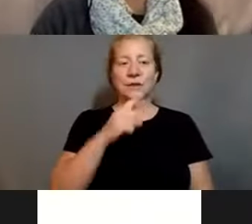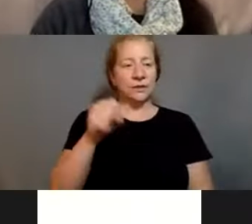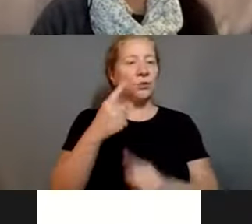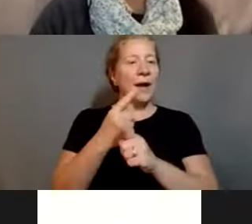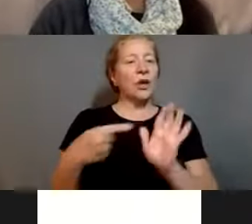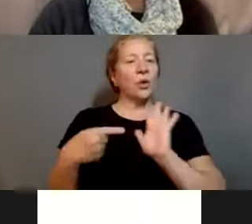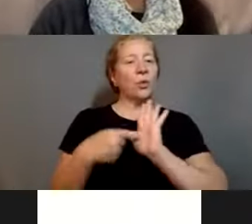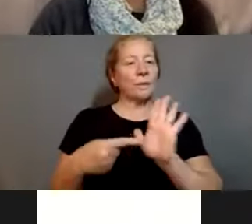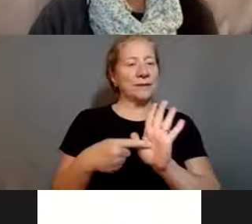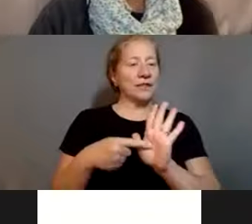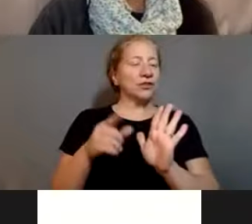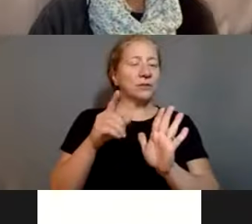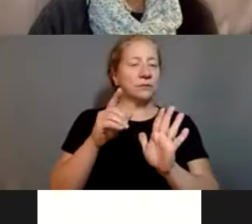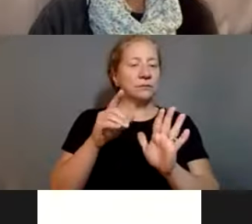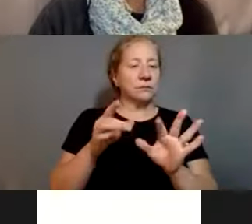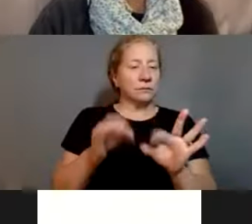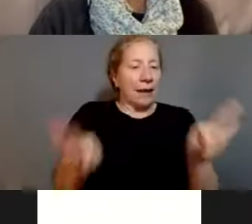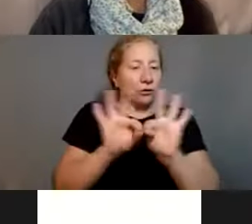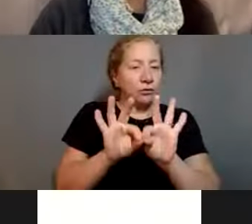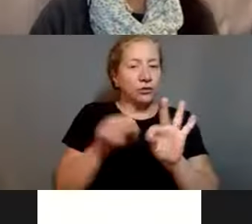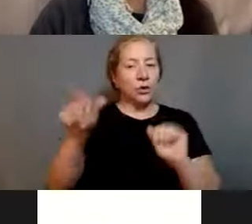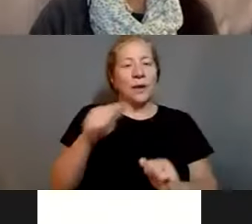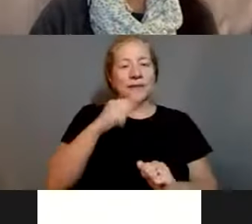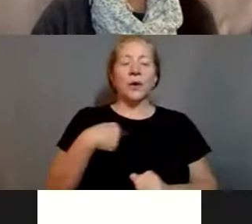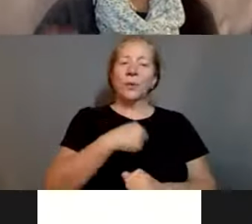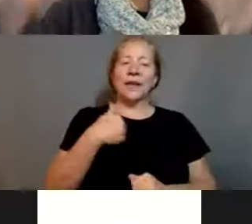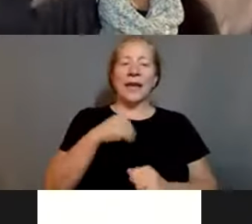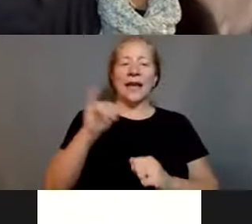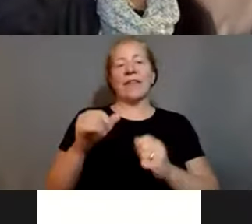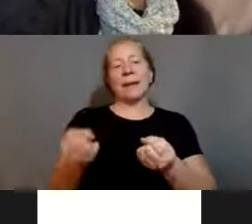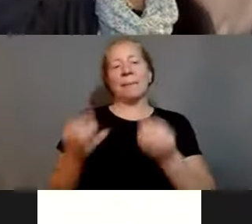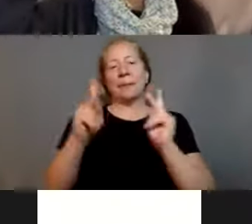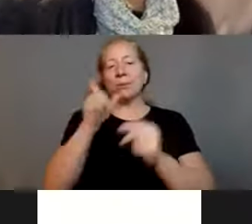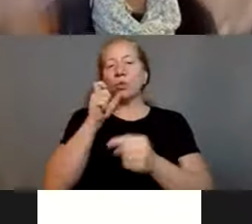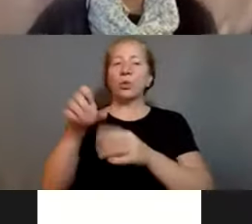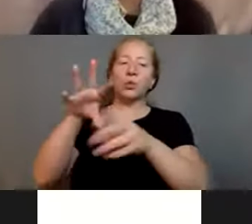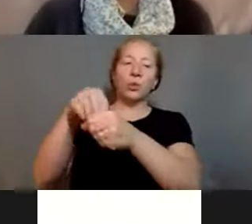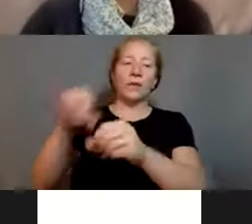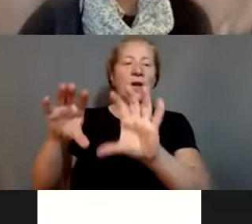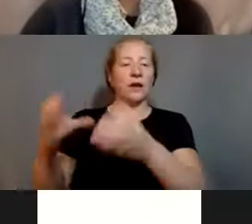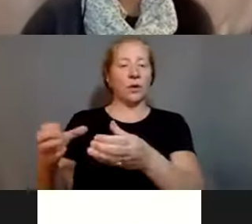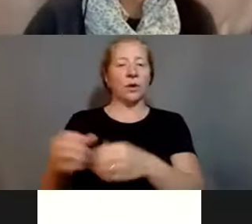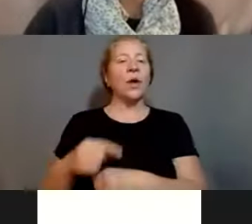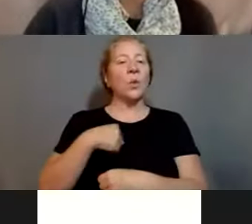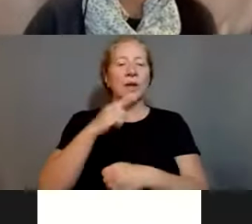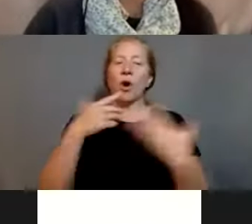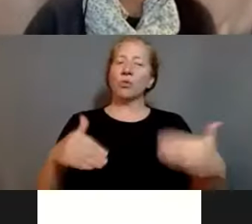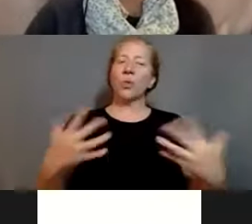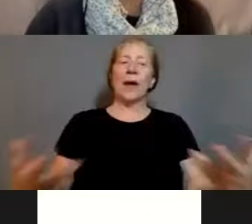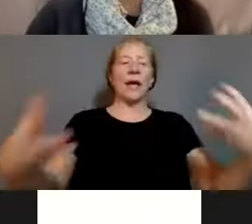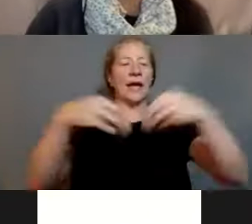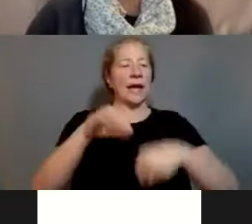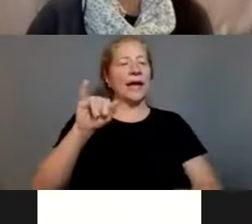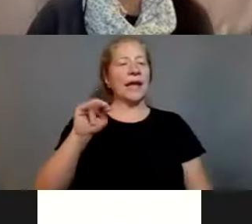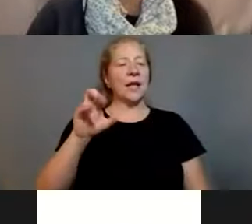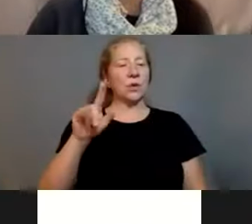off boxes and say you have X amount of people that fit this category, right? And say that you're inclusive, but you